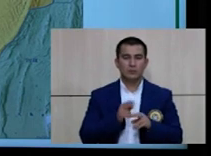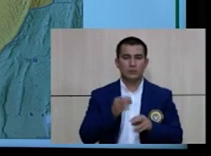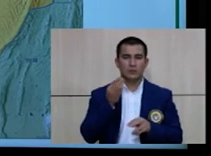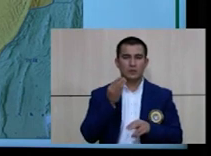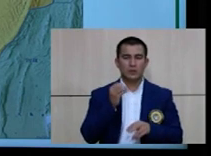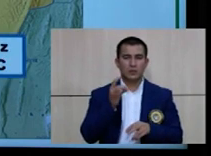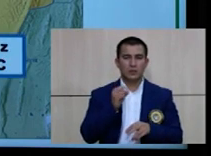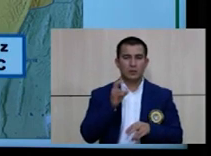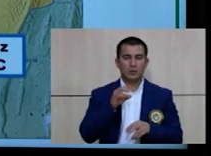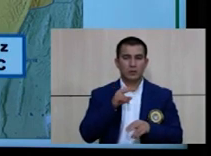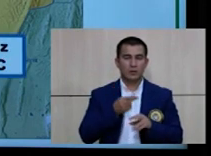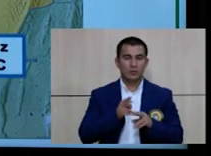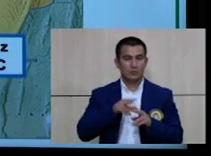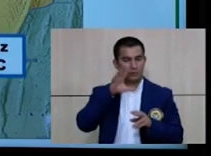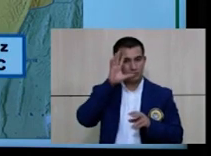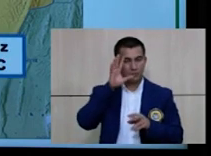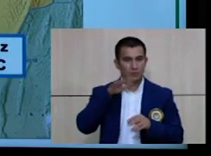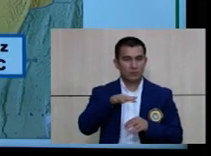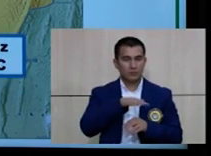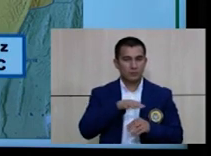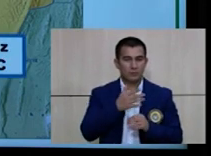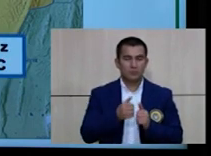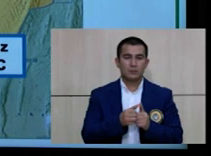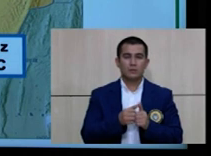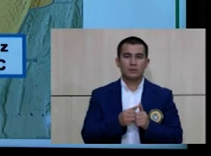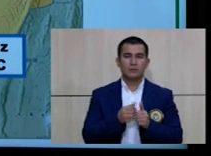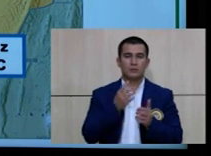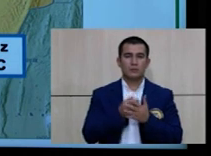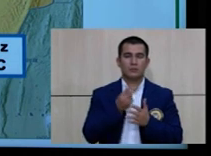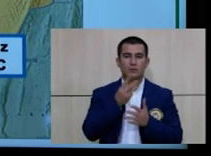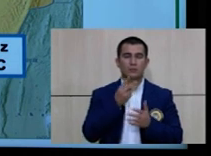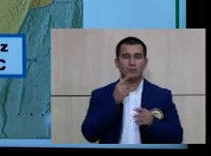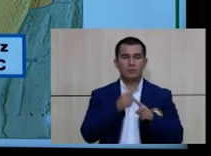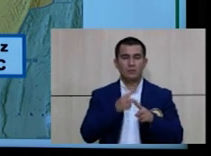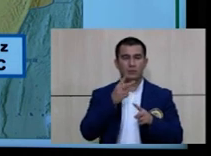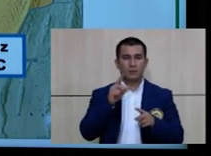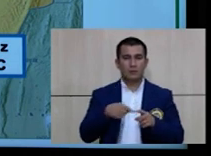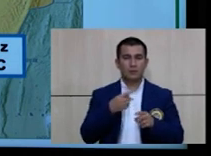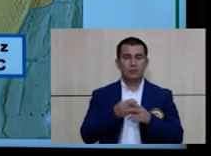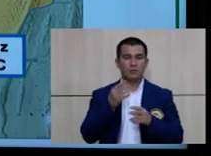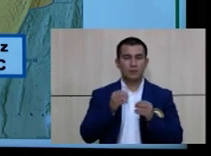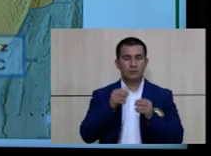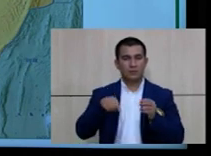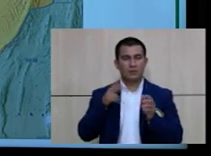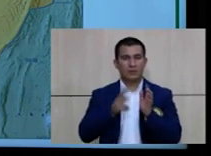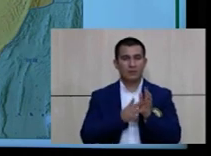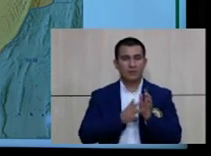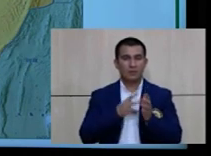Sherobodda va Termizda plus 2.8 darajani hosil